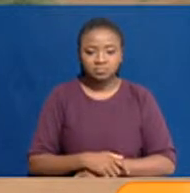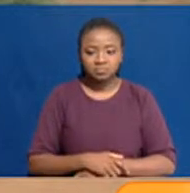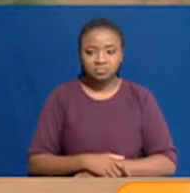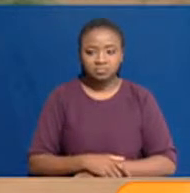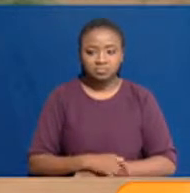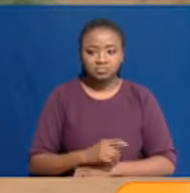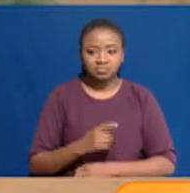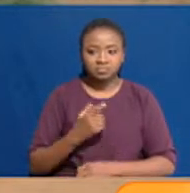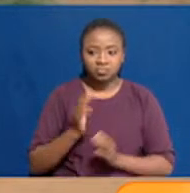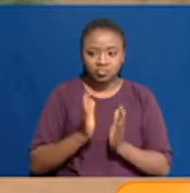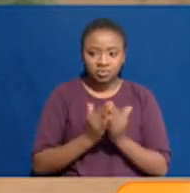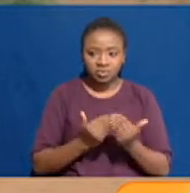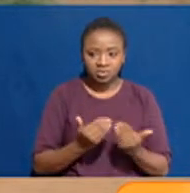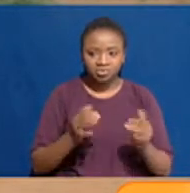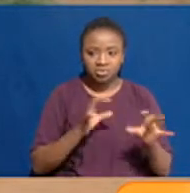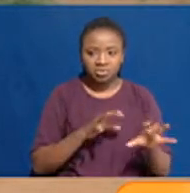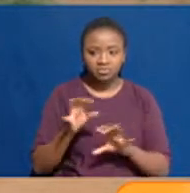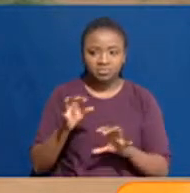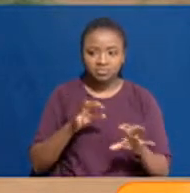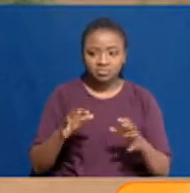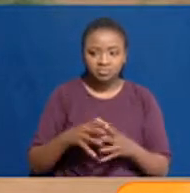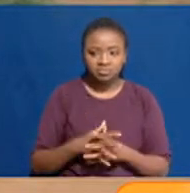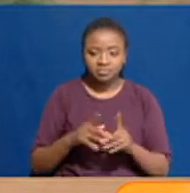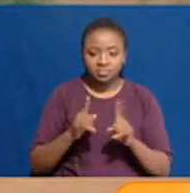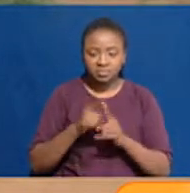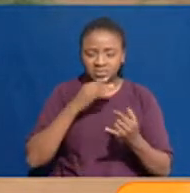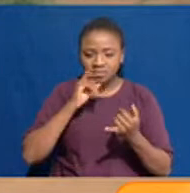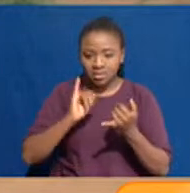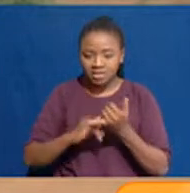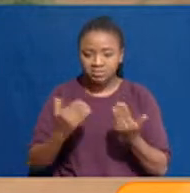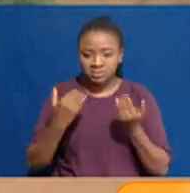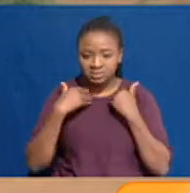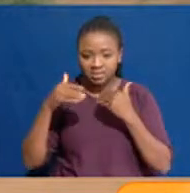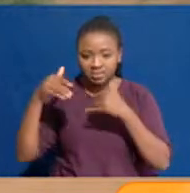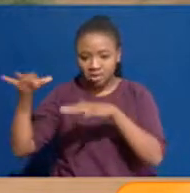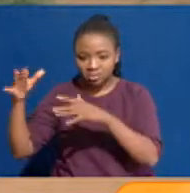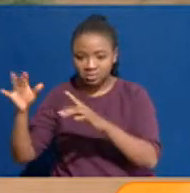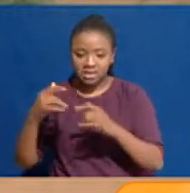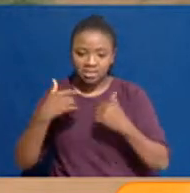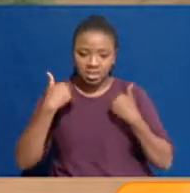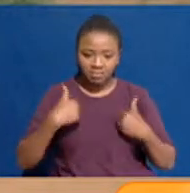Naangaika sana na watoto. Haibidi paka msee nalala nje, ndio mimi nalala ndani na watoto.